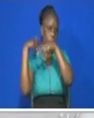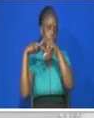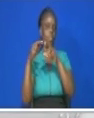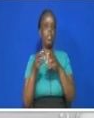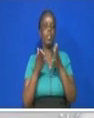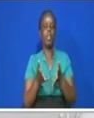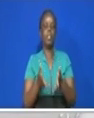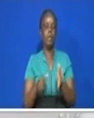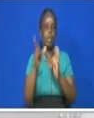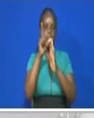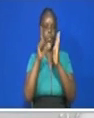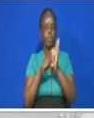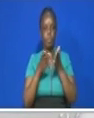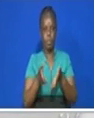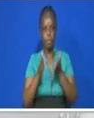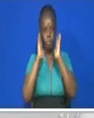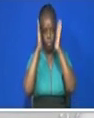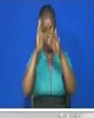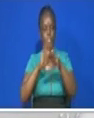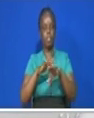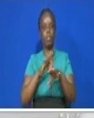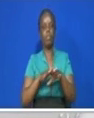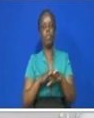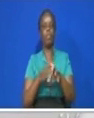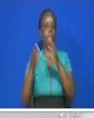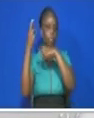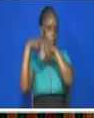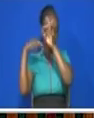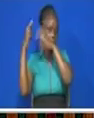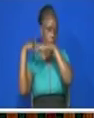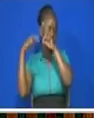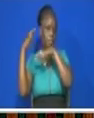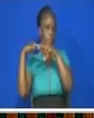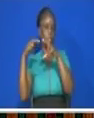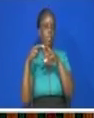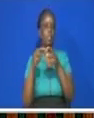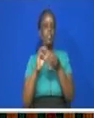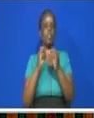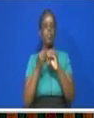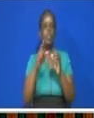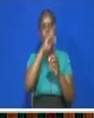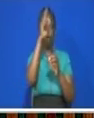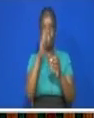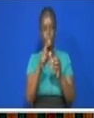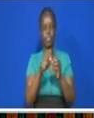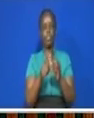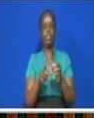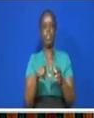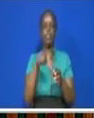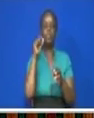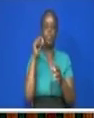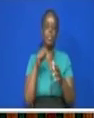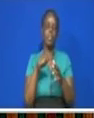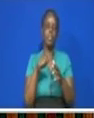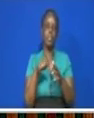our lesson today, we'll be focusing on revising a number of questions that are found